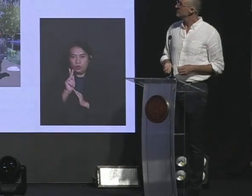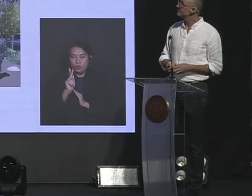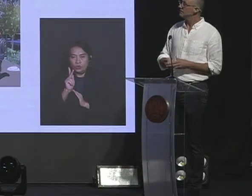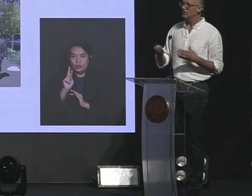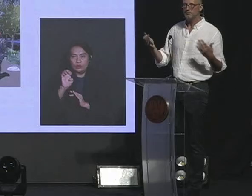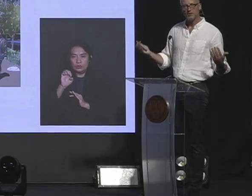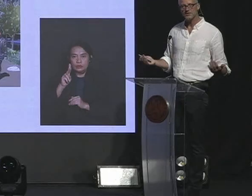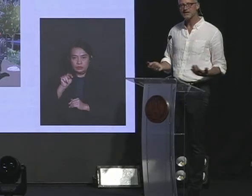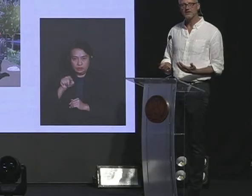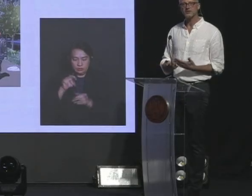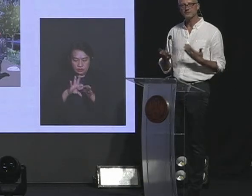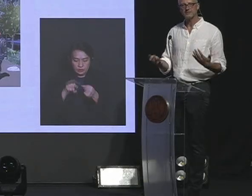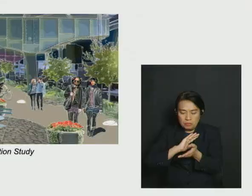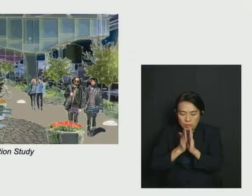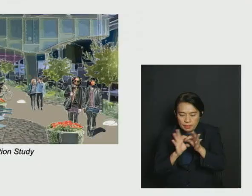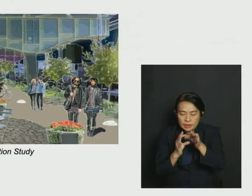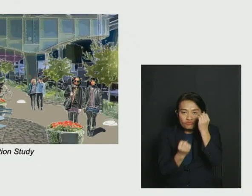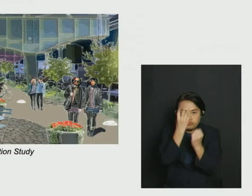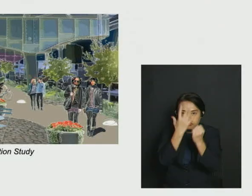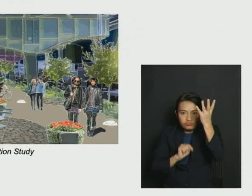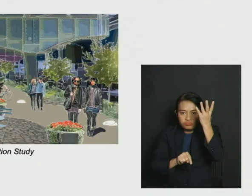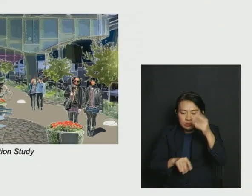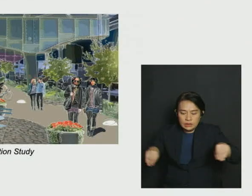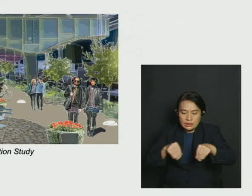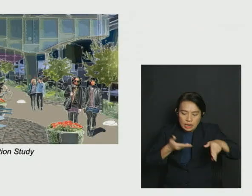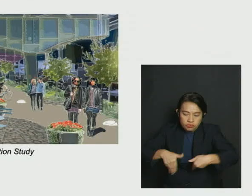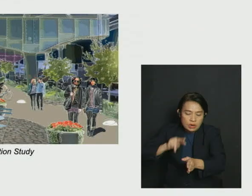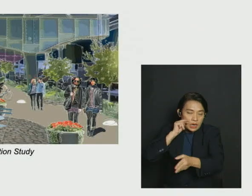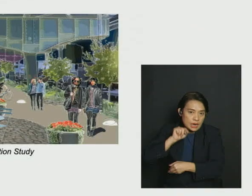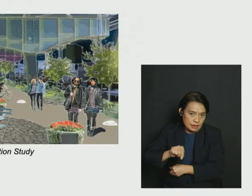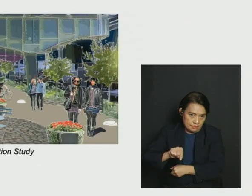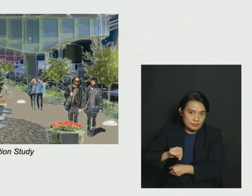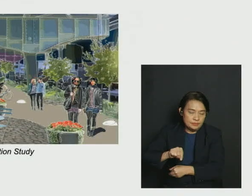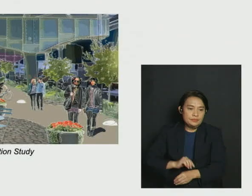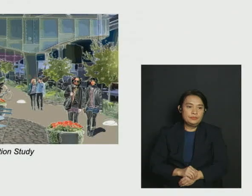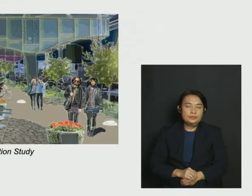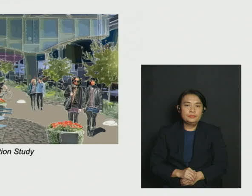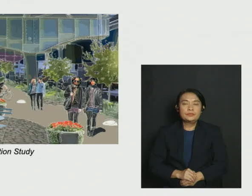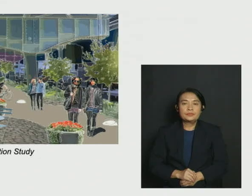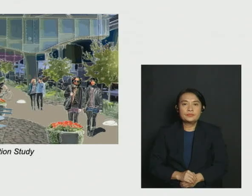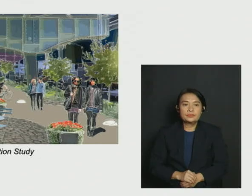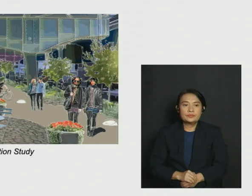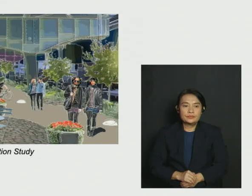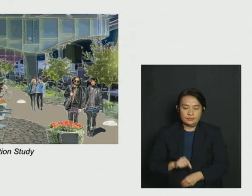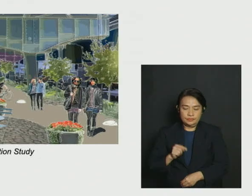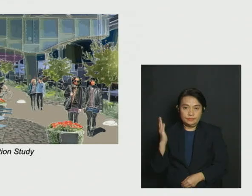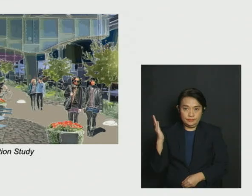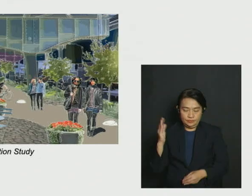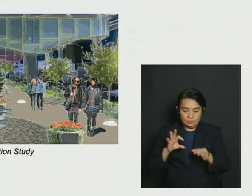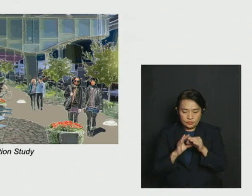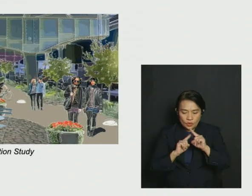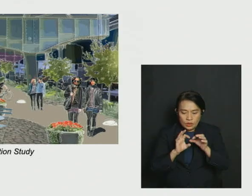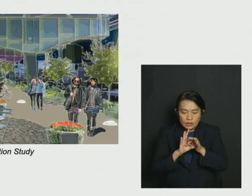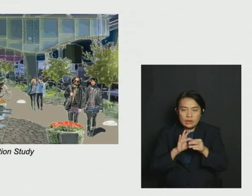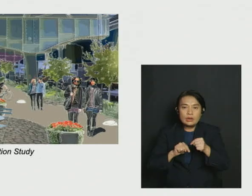So it's, all together thinking about the public realm, and really, and often when we present to communities,